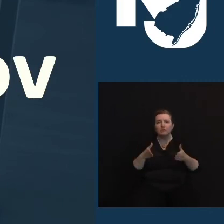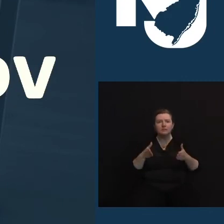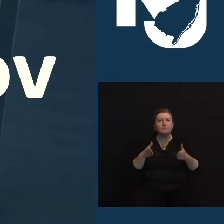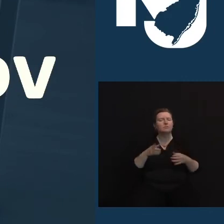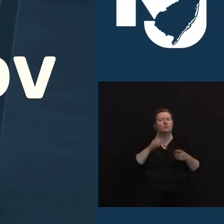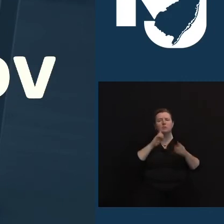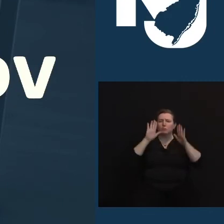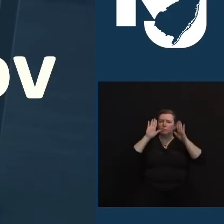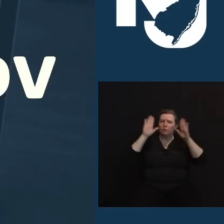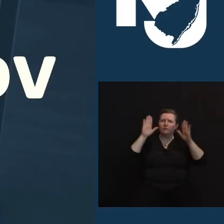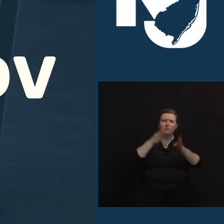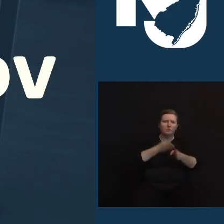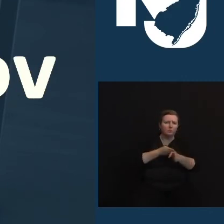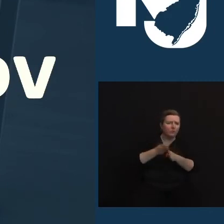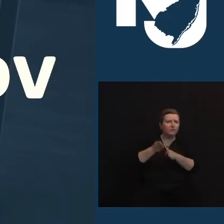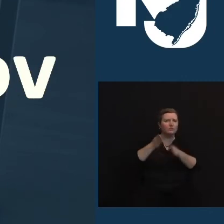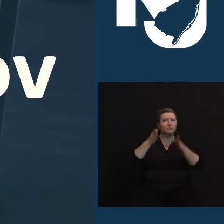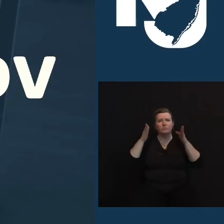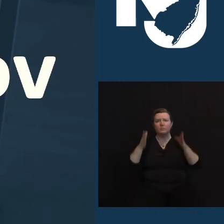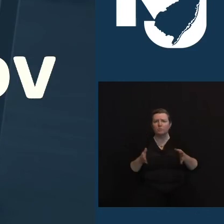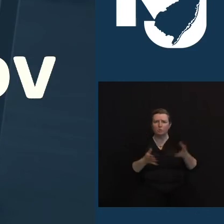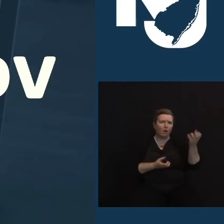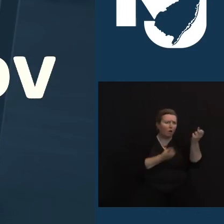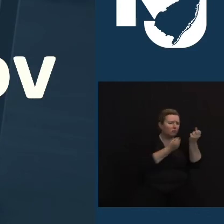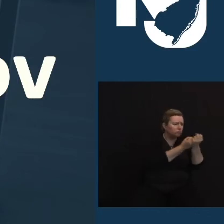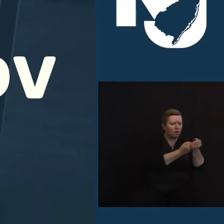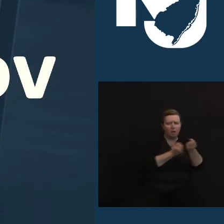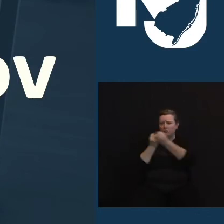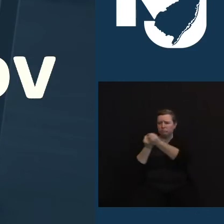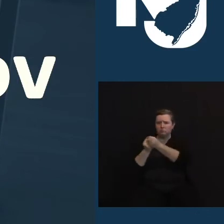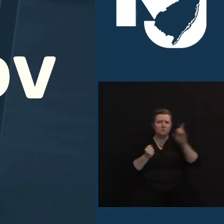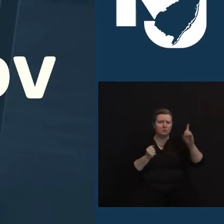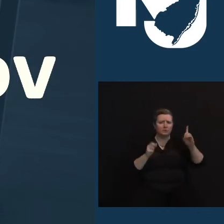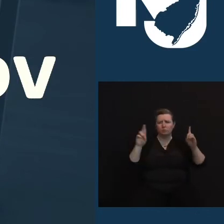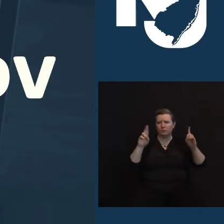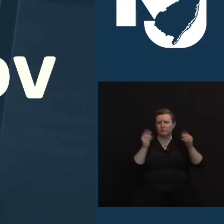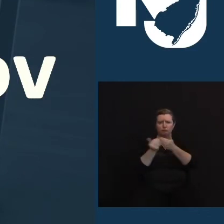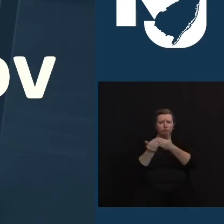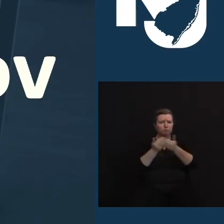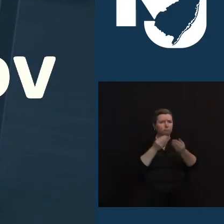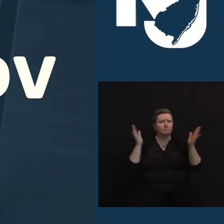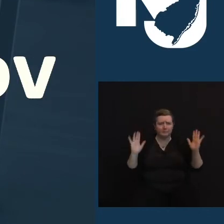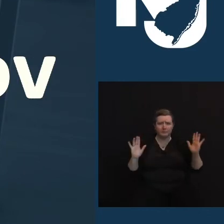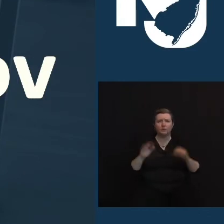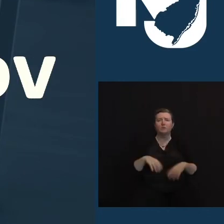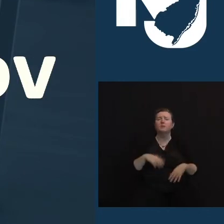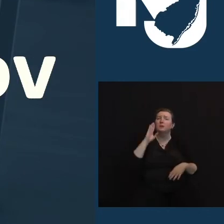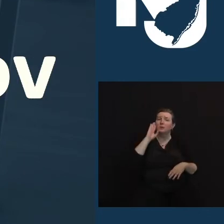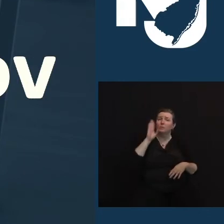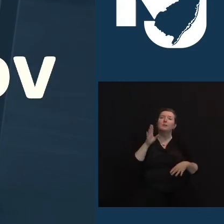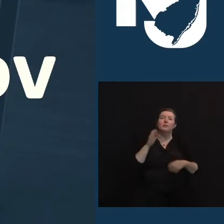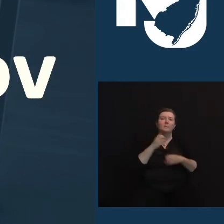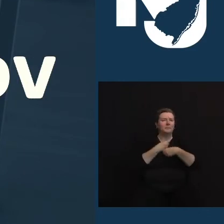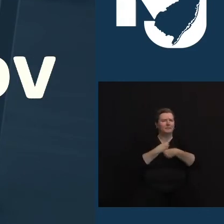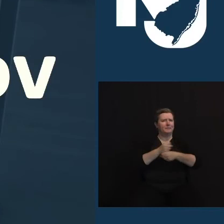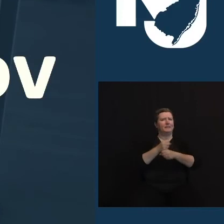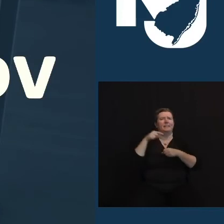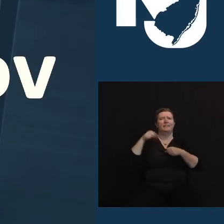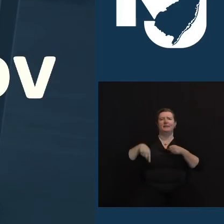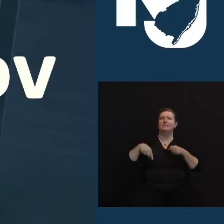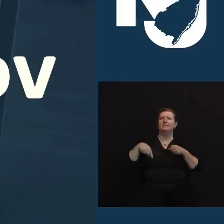both sides of the aisle. And he will, I'm sure, among other things, completely depoliticize the